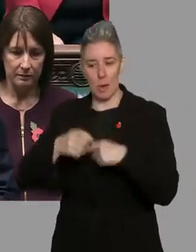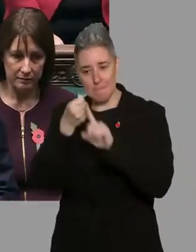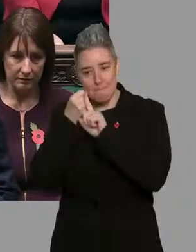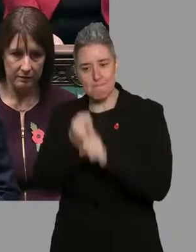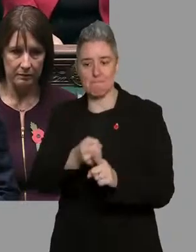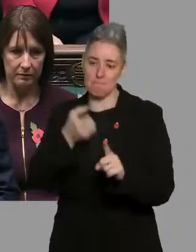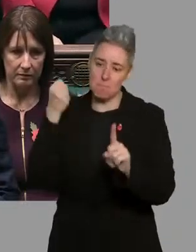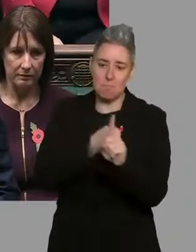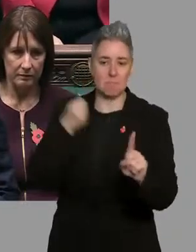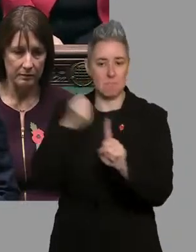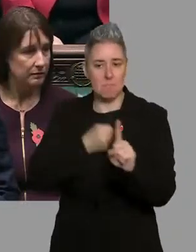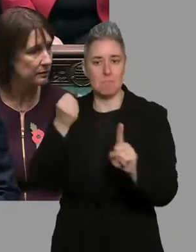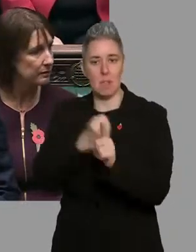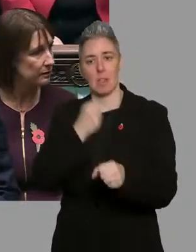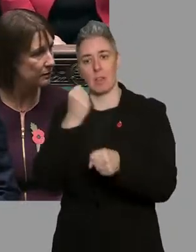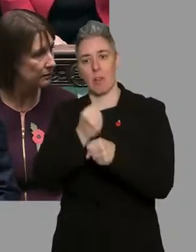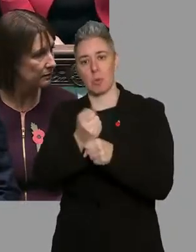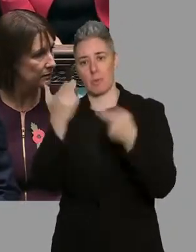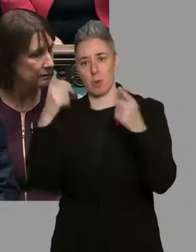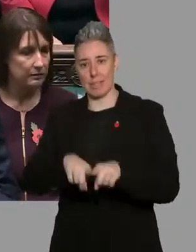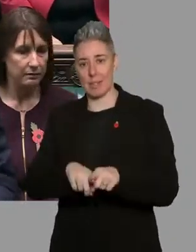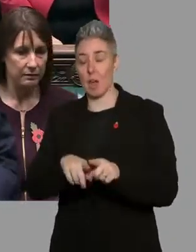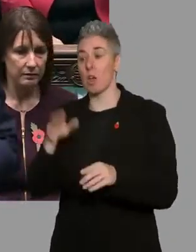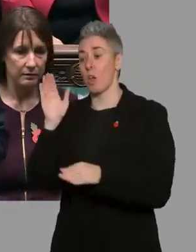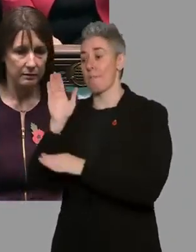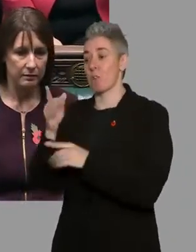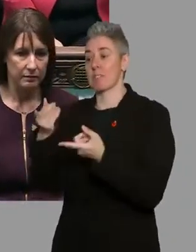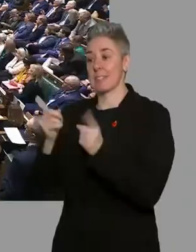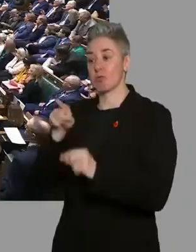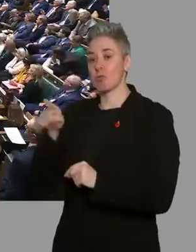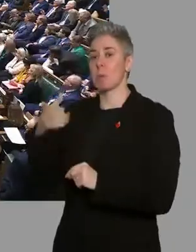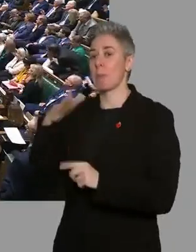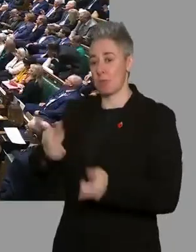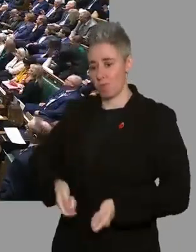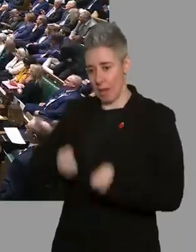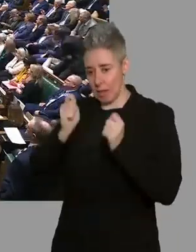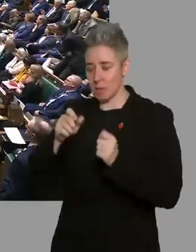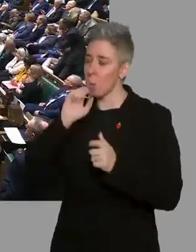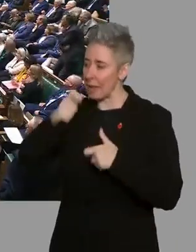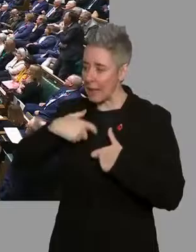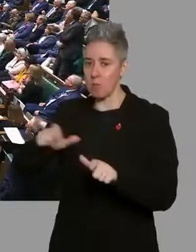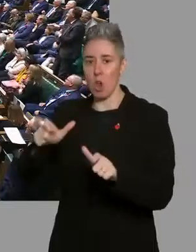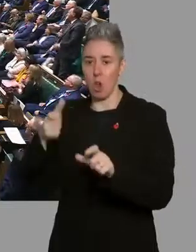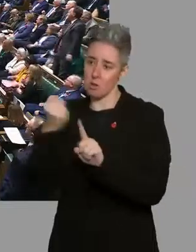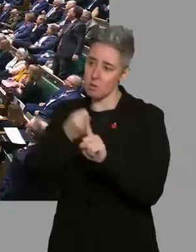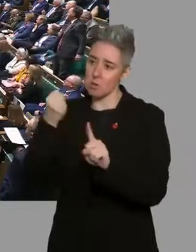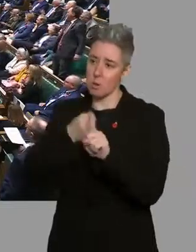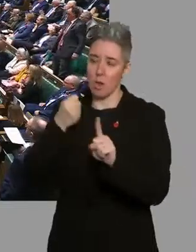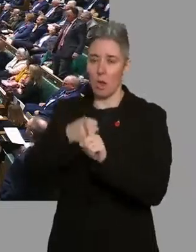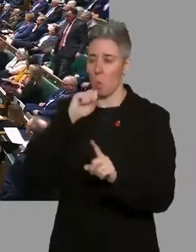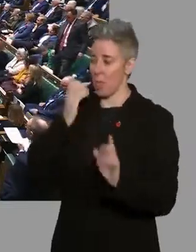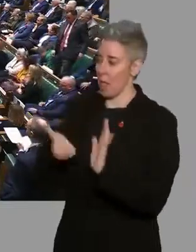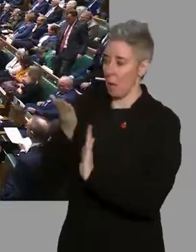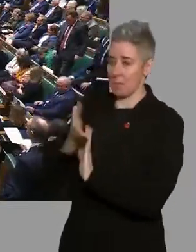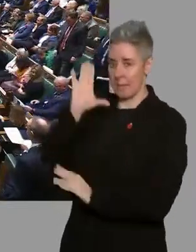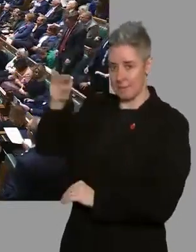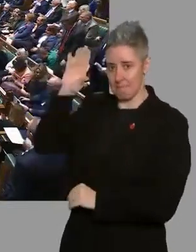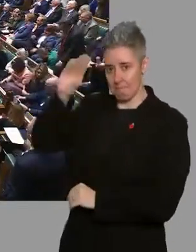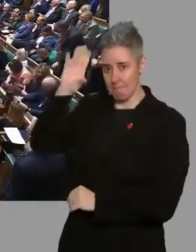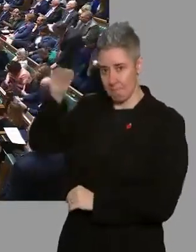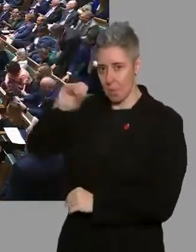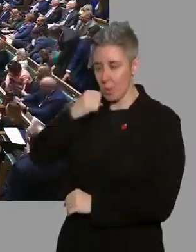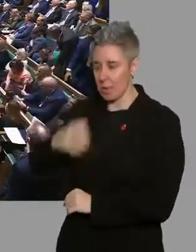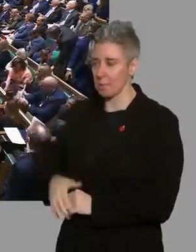continue to do so, and we'll make sure that we speak to him as we do. Right, that completes Prime Minister's questions.